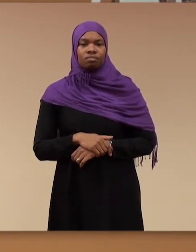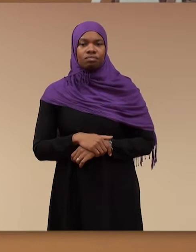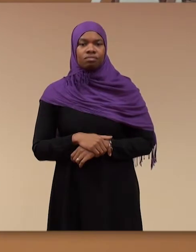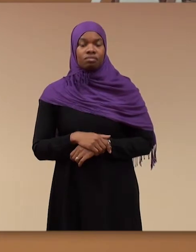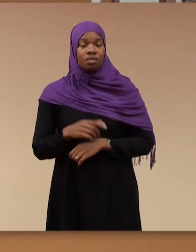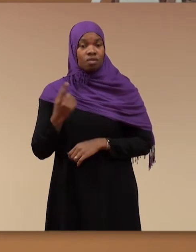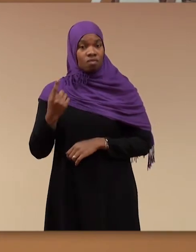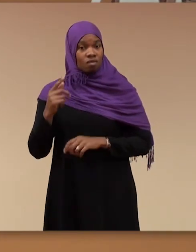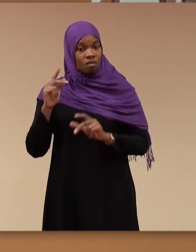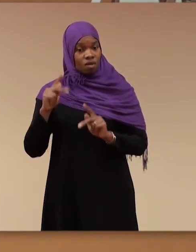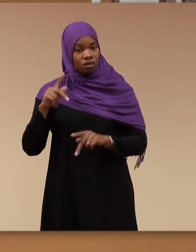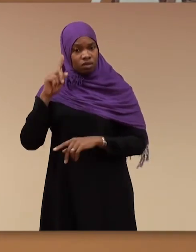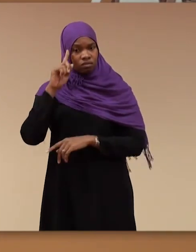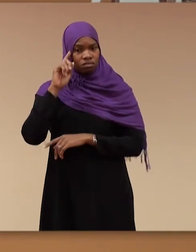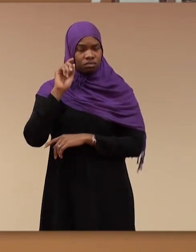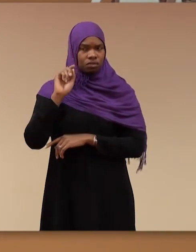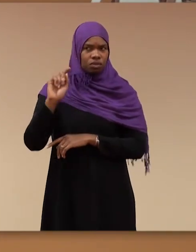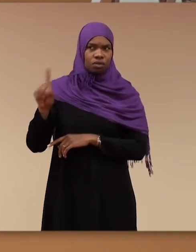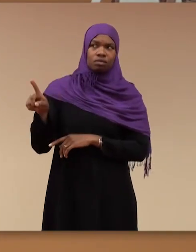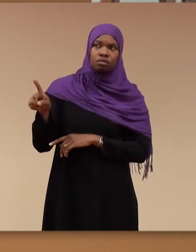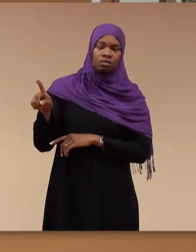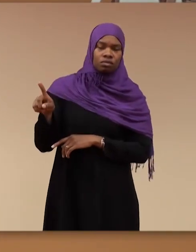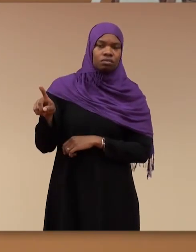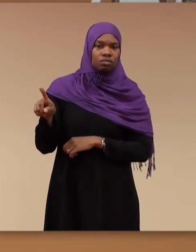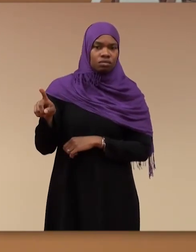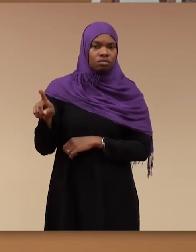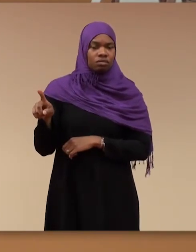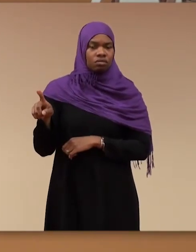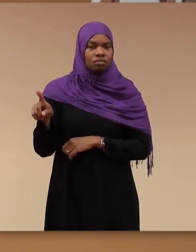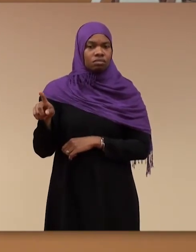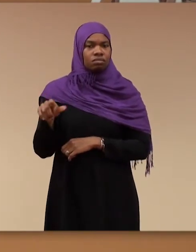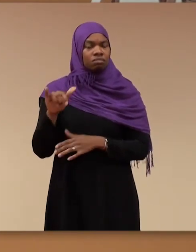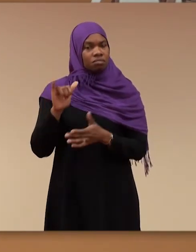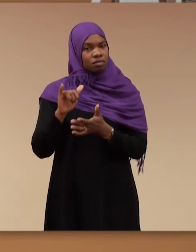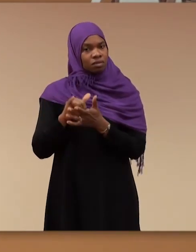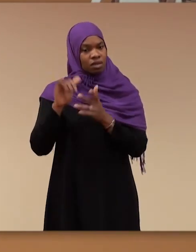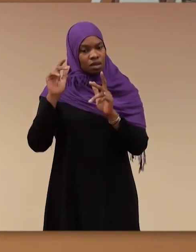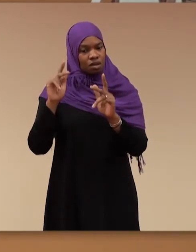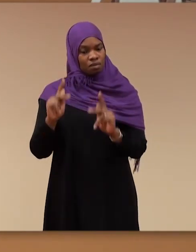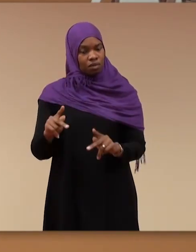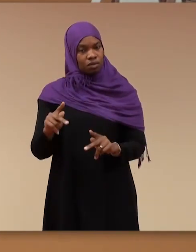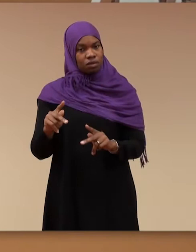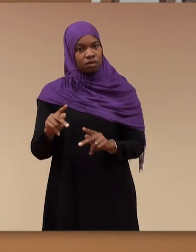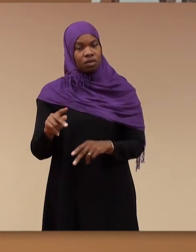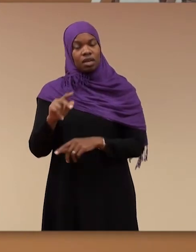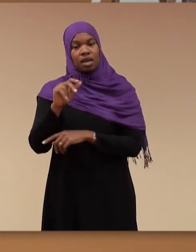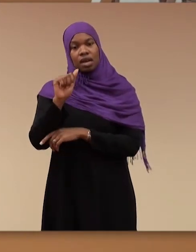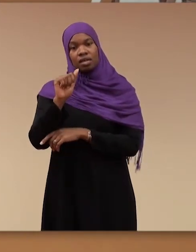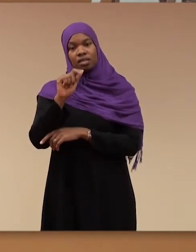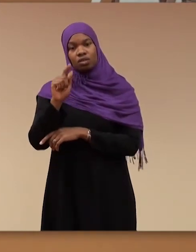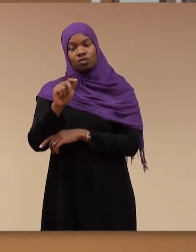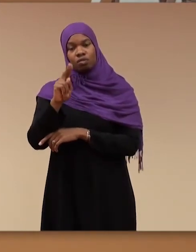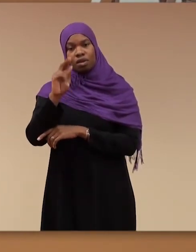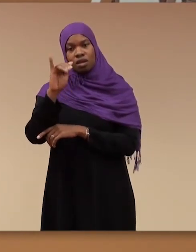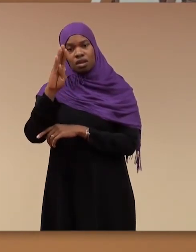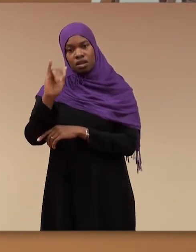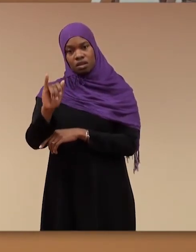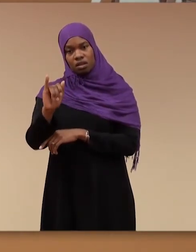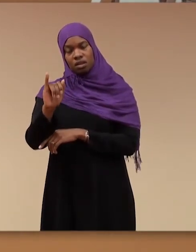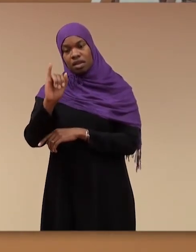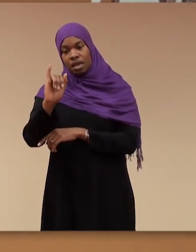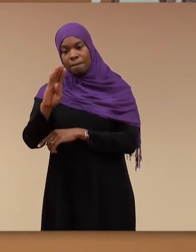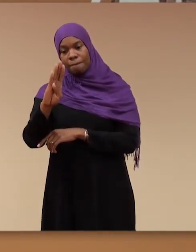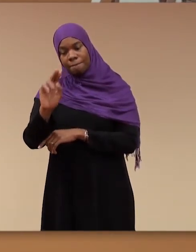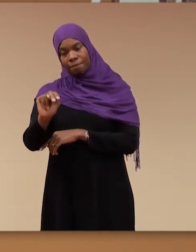person took notice of that. And that person was Az-Zubayr ibn Abdul Muttalib, the oldest or one